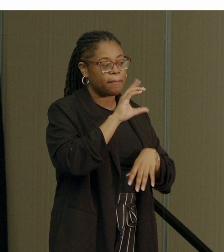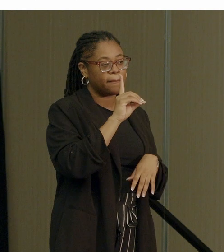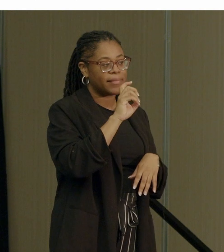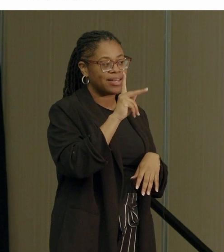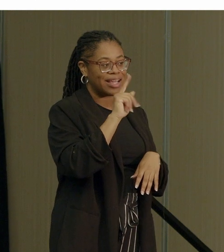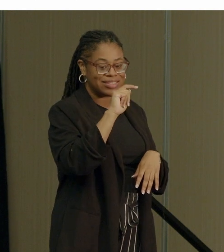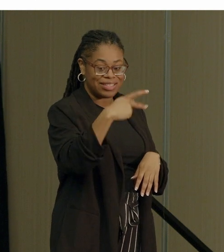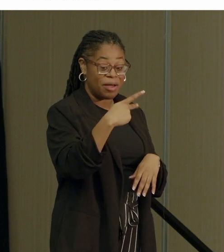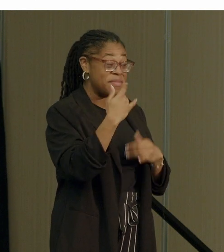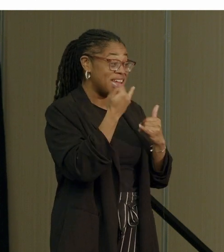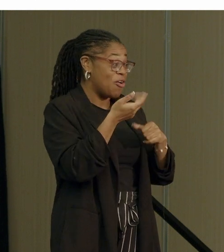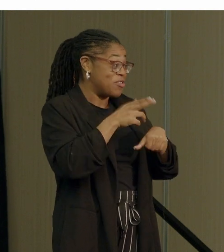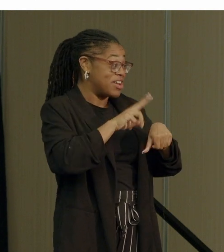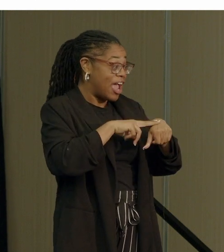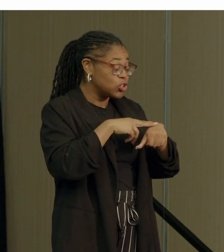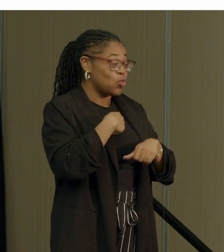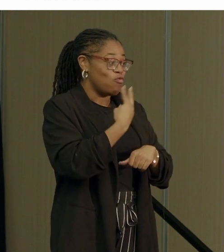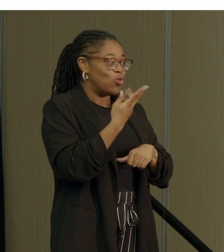voices to Chrome.